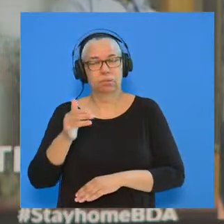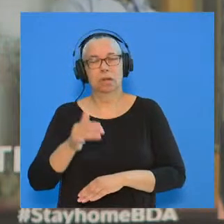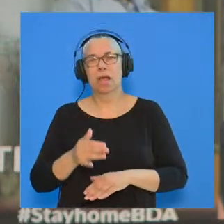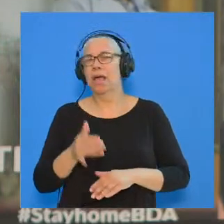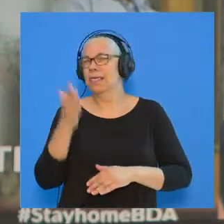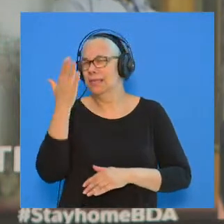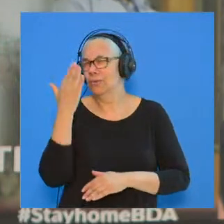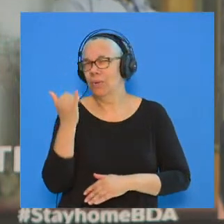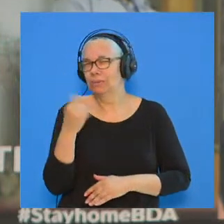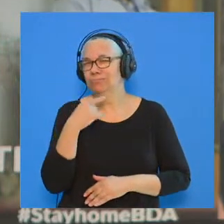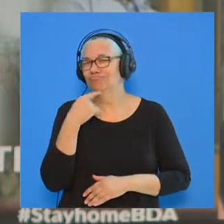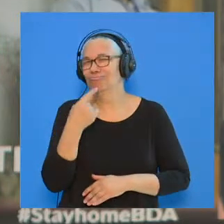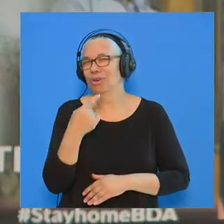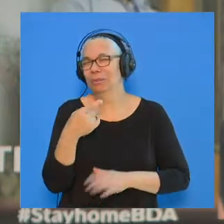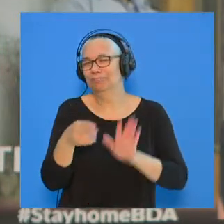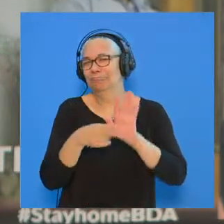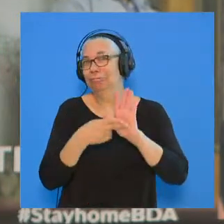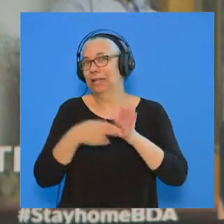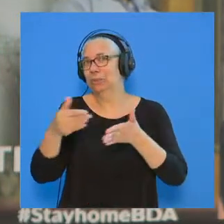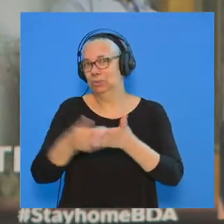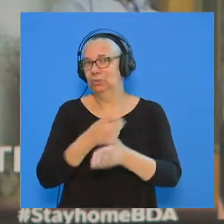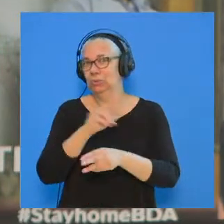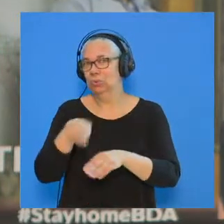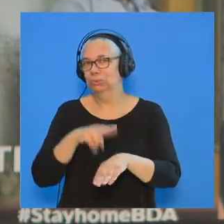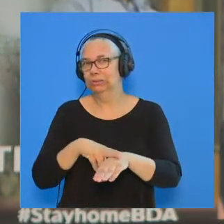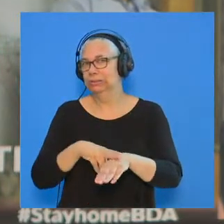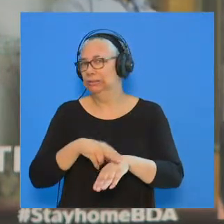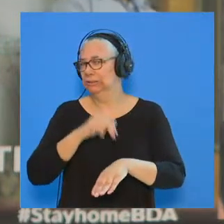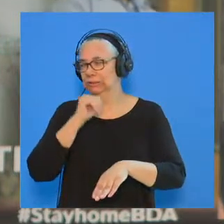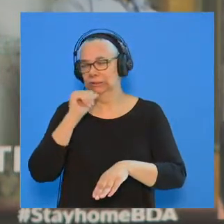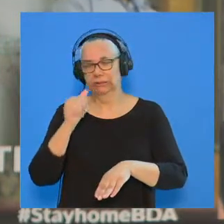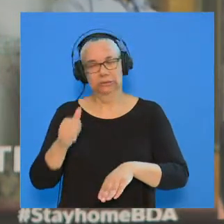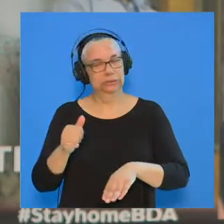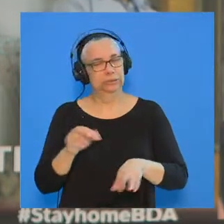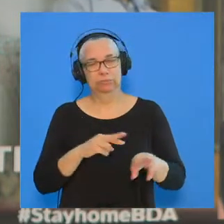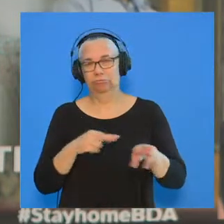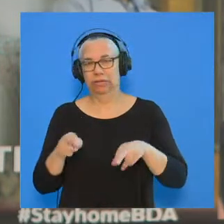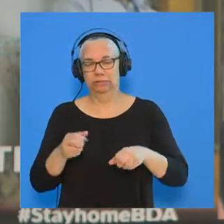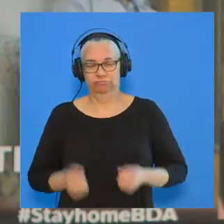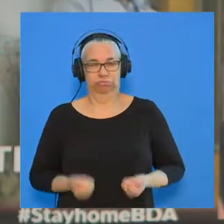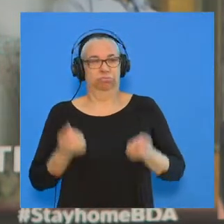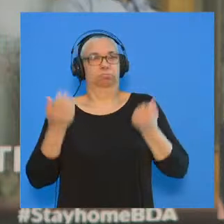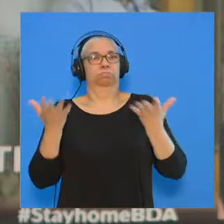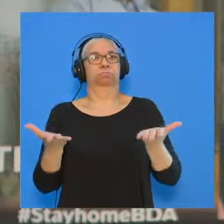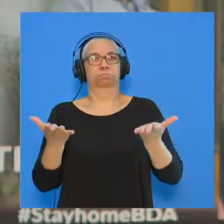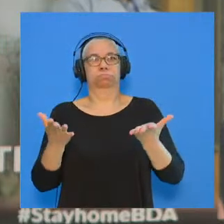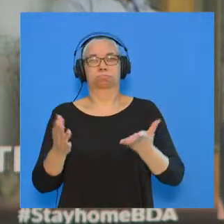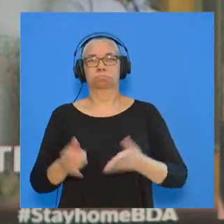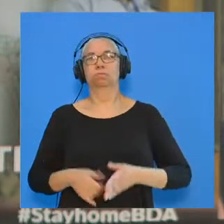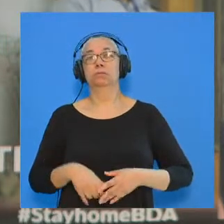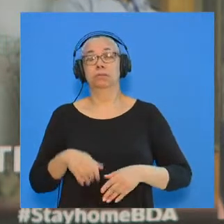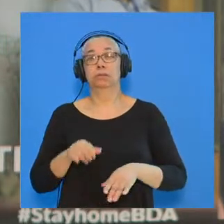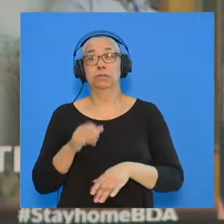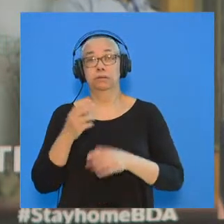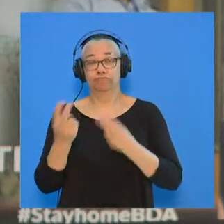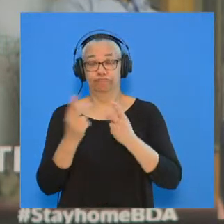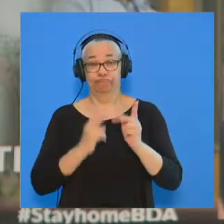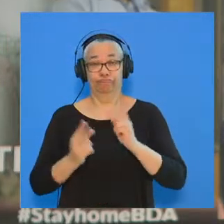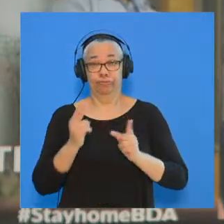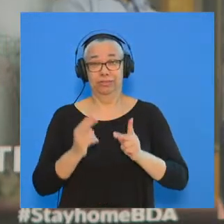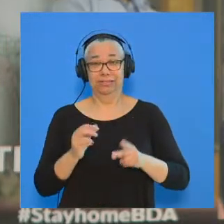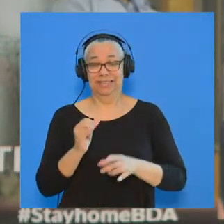about our new normal. But I am not willing to sacrifice an entire tourist industry to say no. I'm saying that we can do